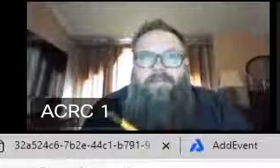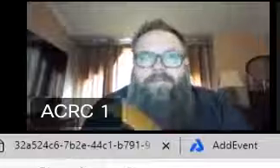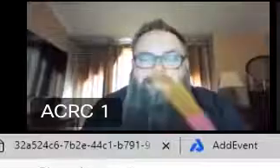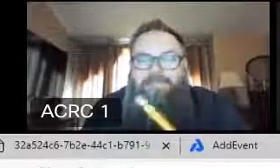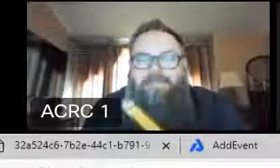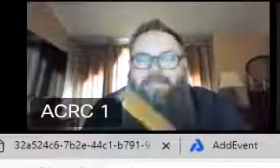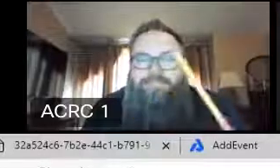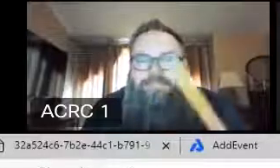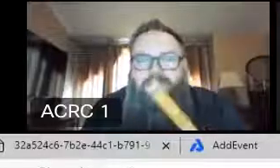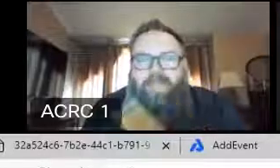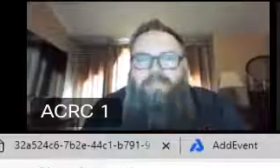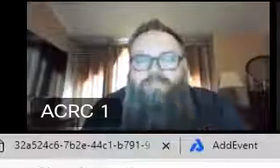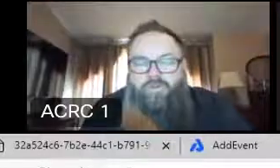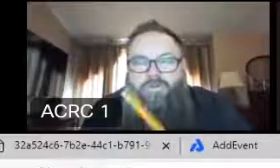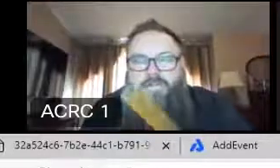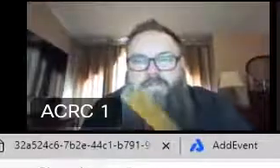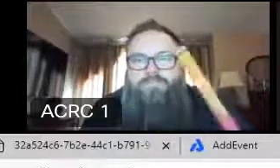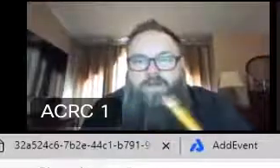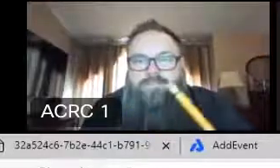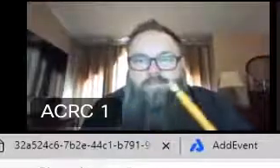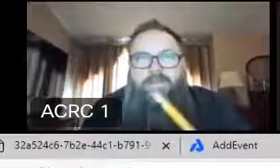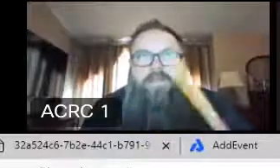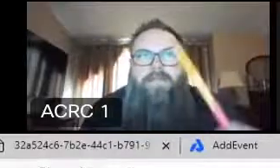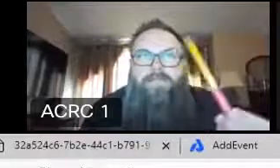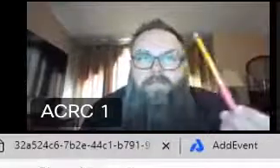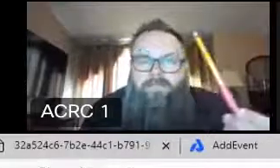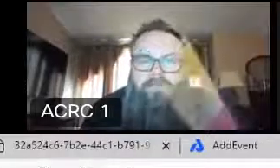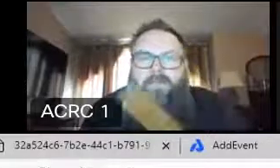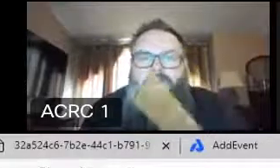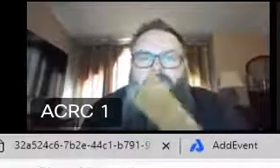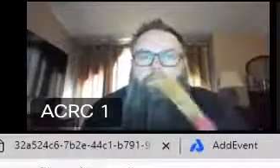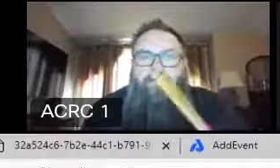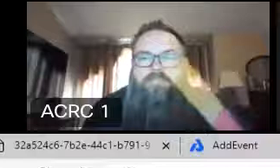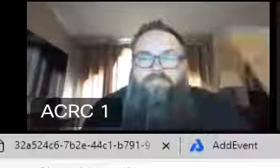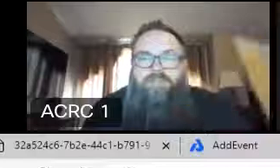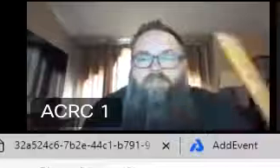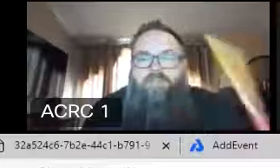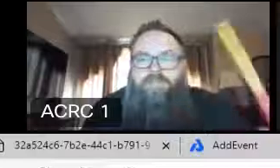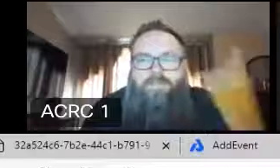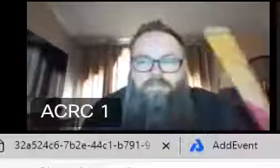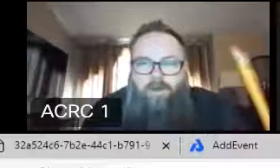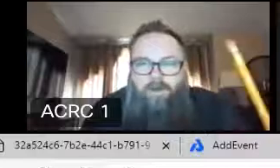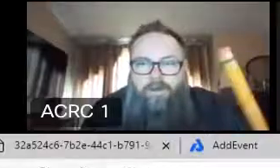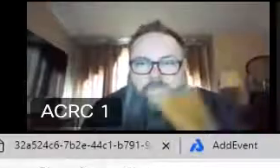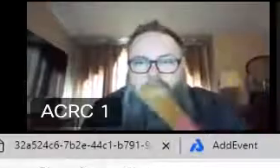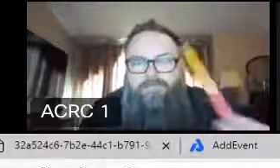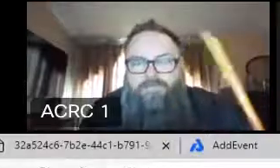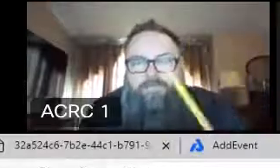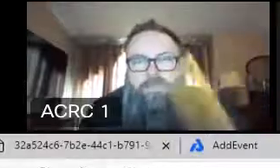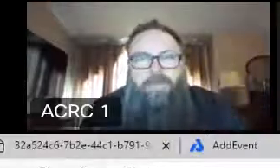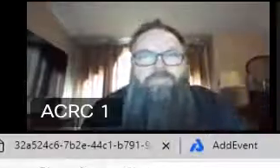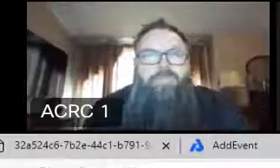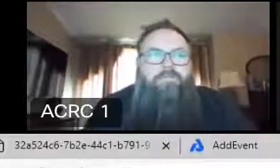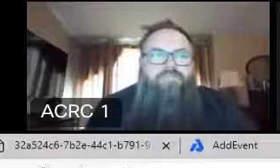robust assessment that is done as early as possible, it's going to be very hard for us to determine what the needs are of